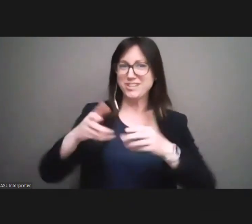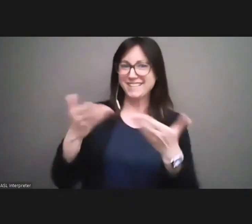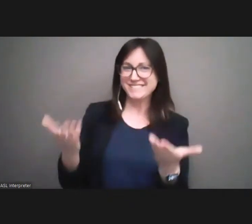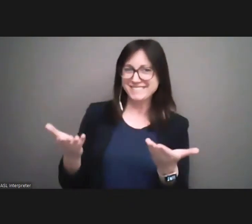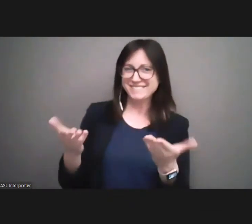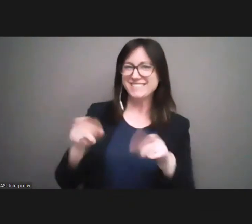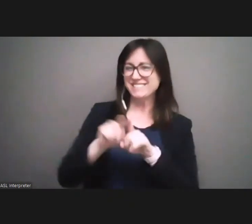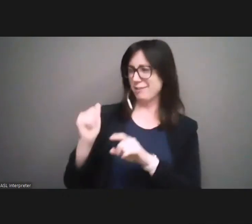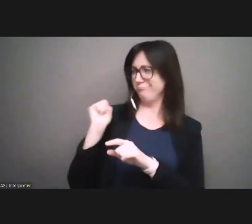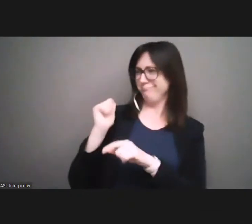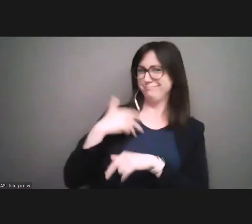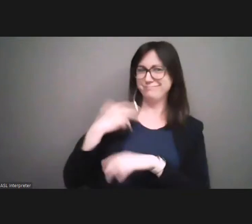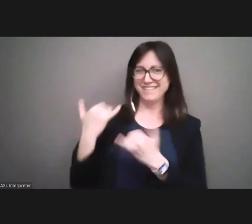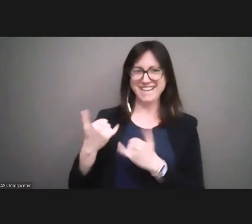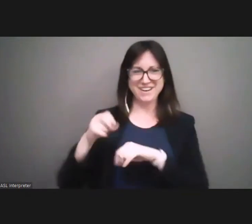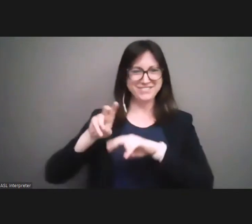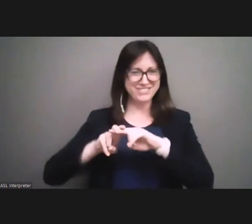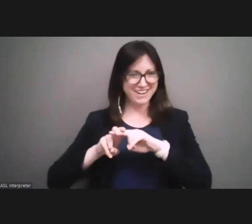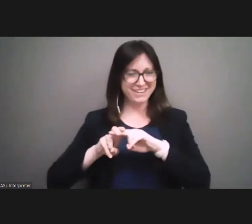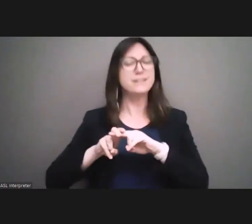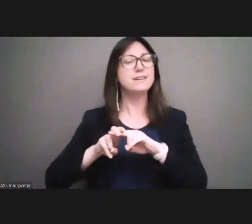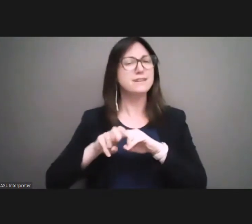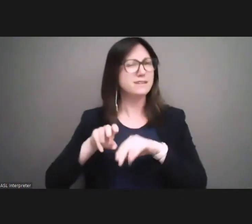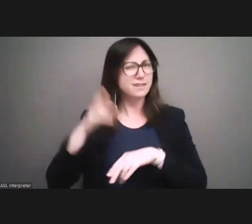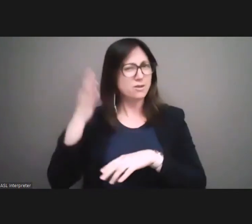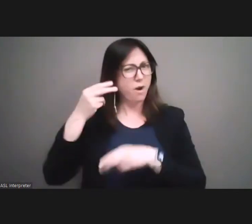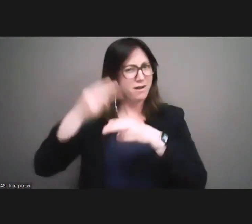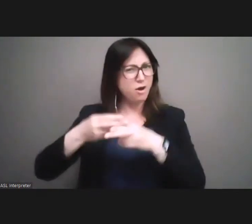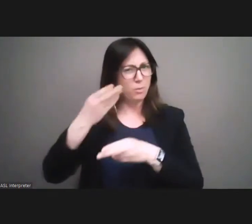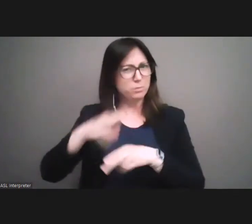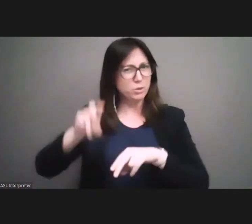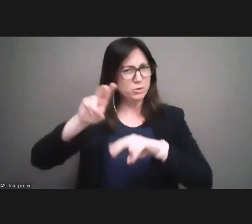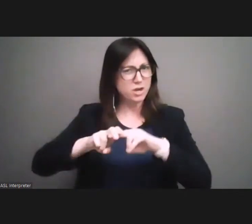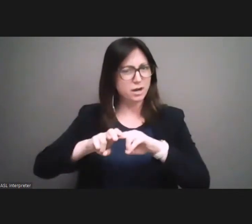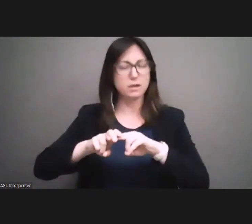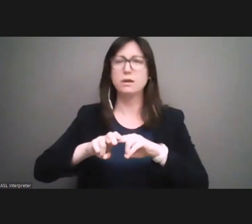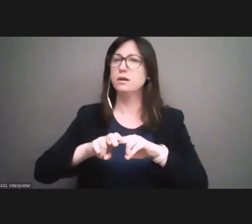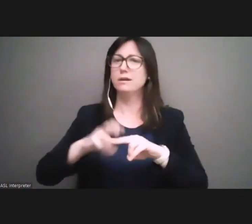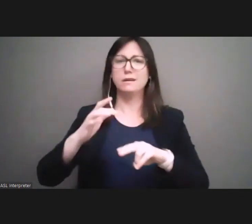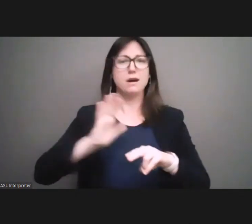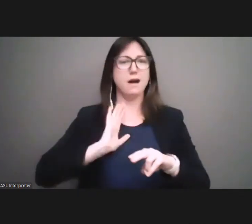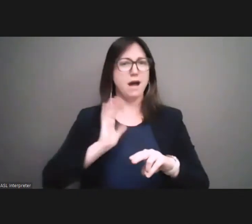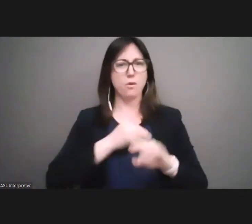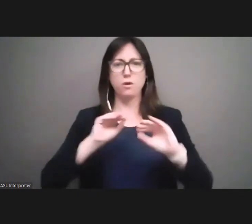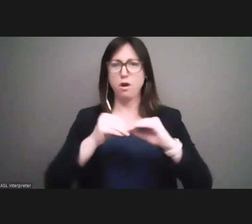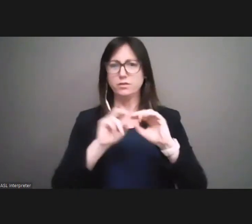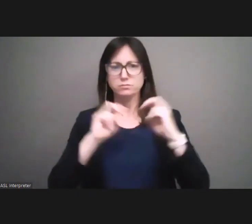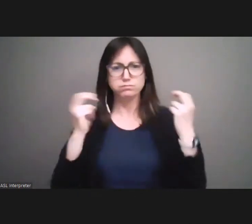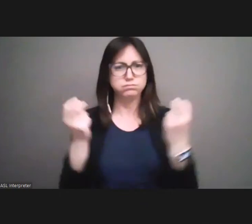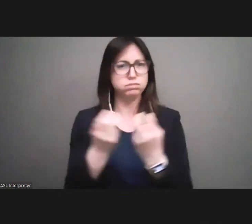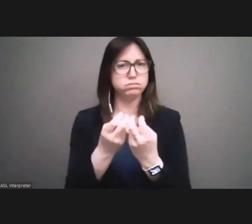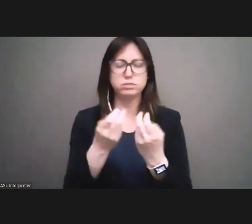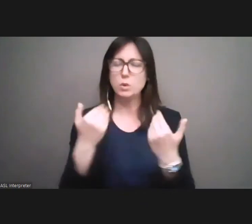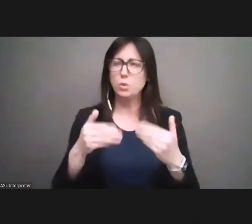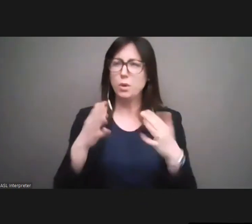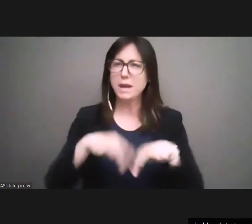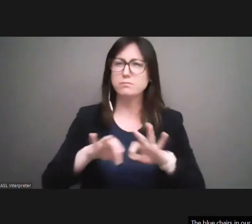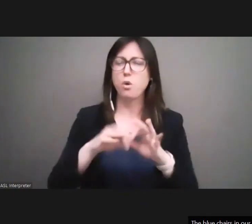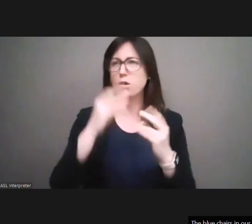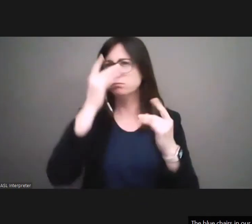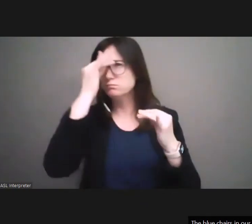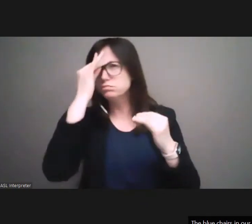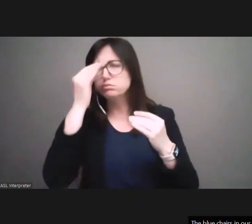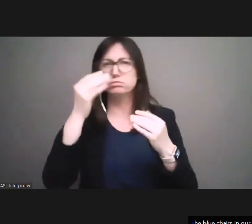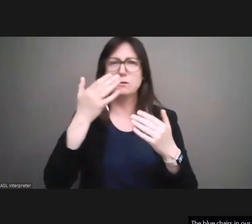I'm sitting in right now? The blue chairs in our office have been home to thoughtful, challenging, and creative conversations between anyone who